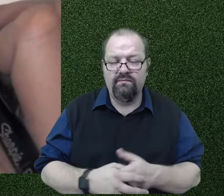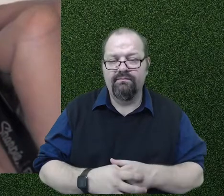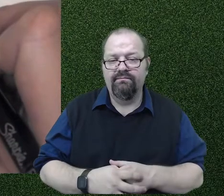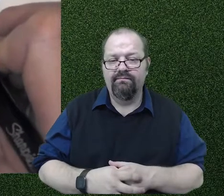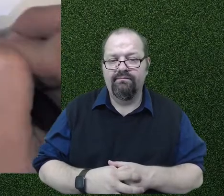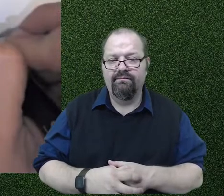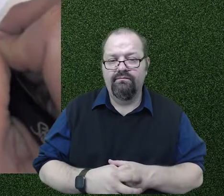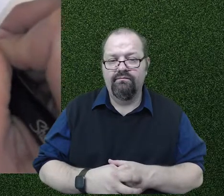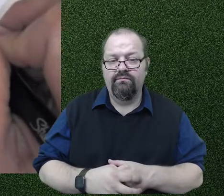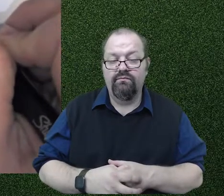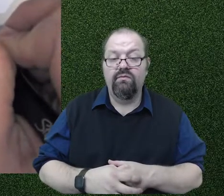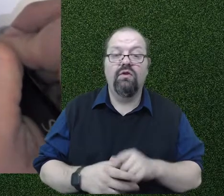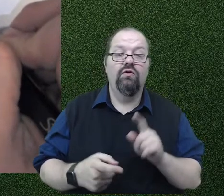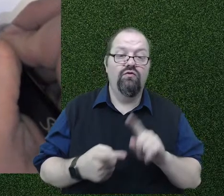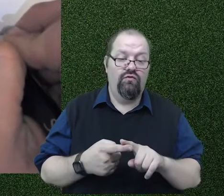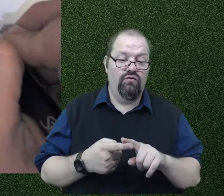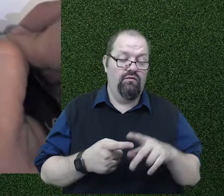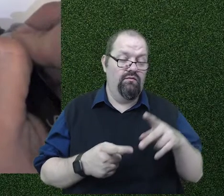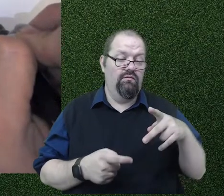to the plane